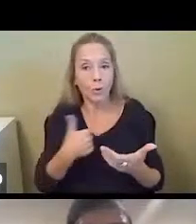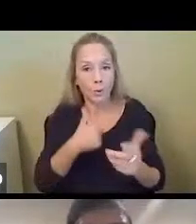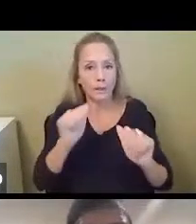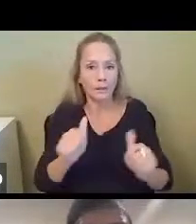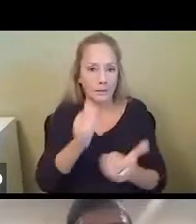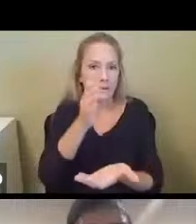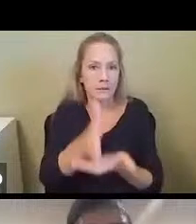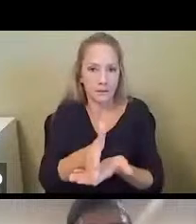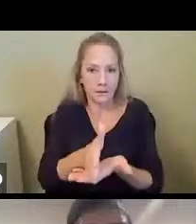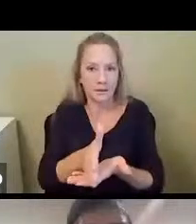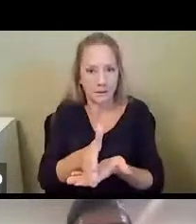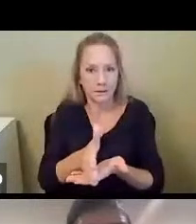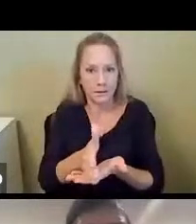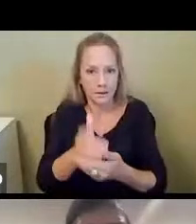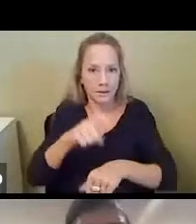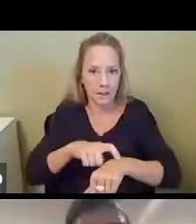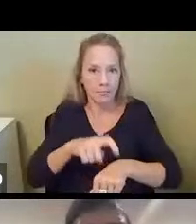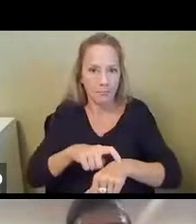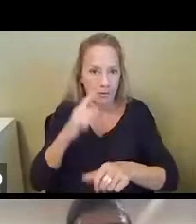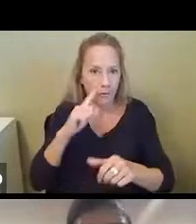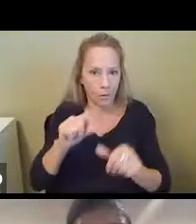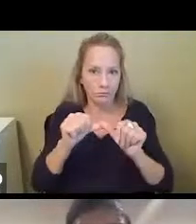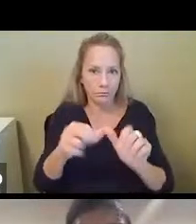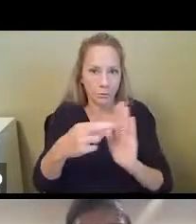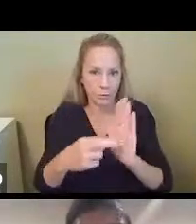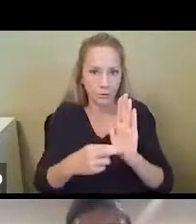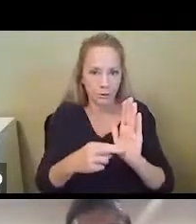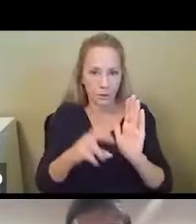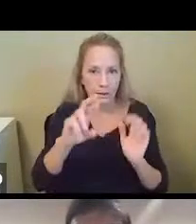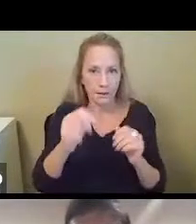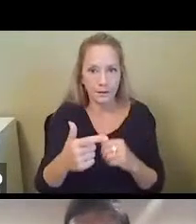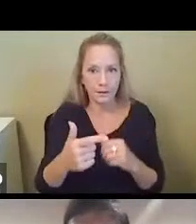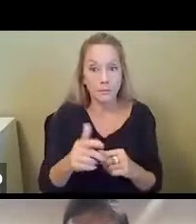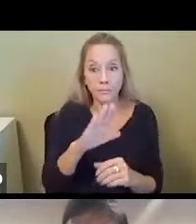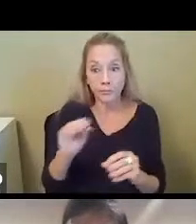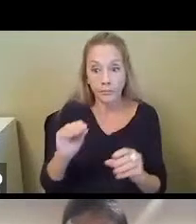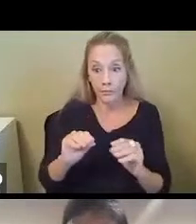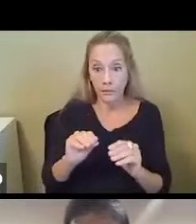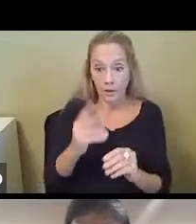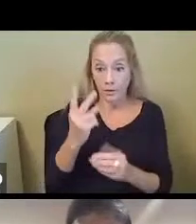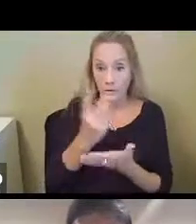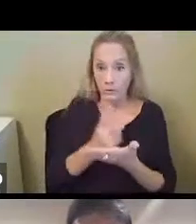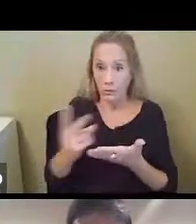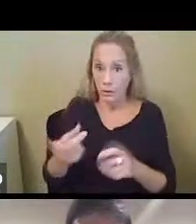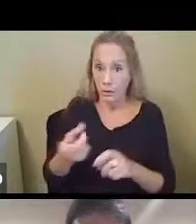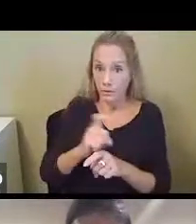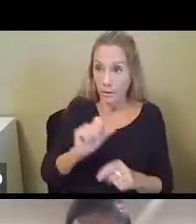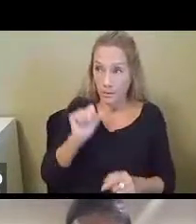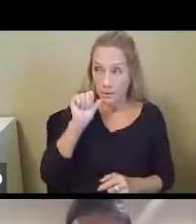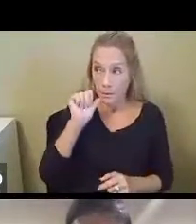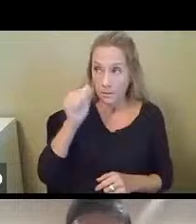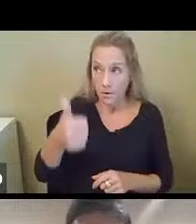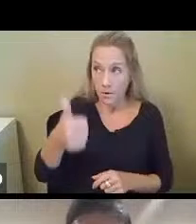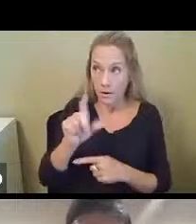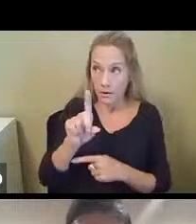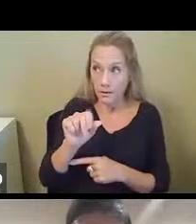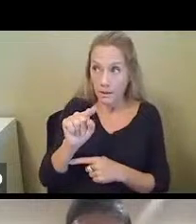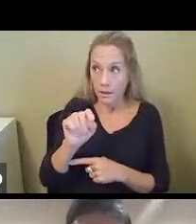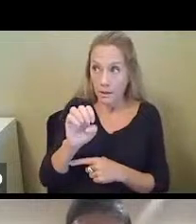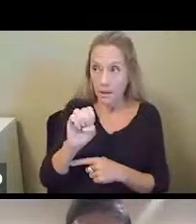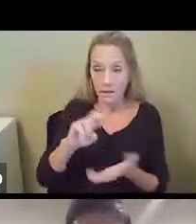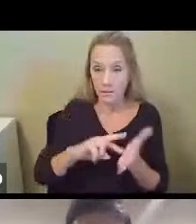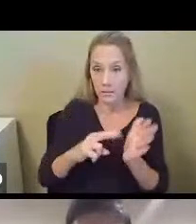hope. And for clarity's sake, from 2 weeks from tomorrow, when it would sunset, what it is would be